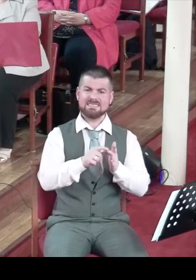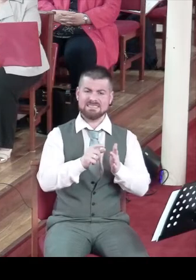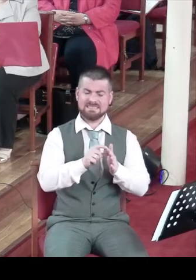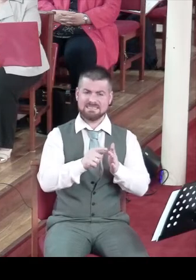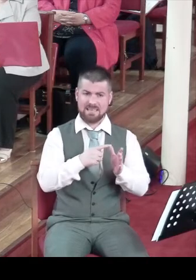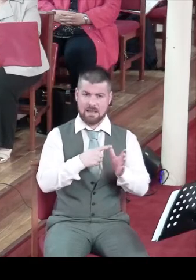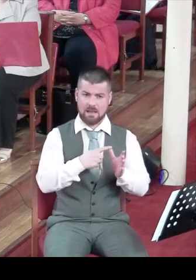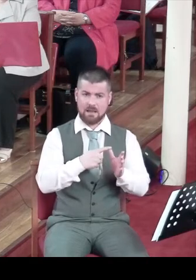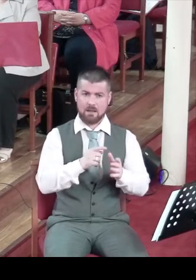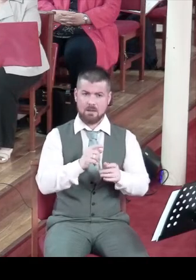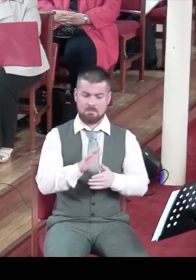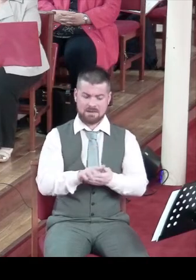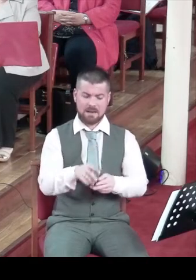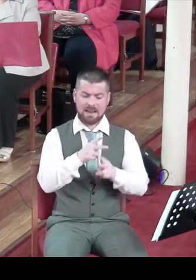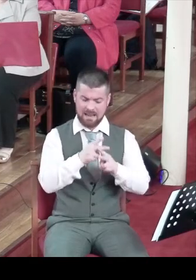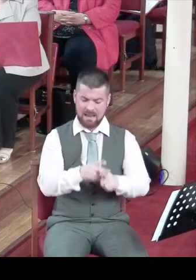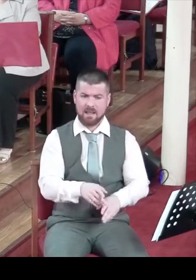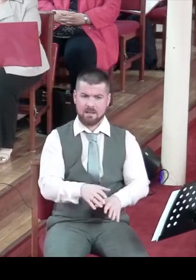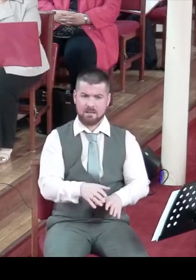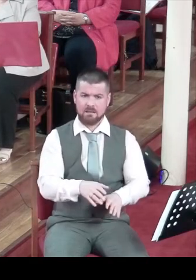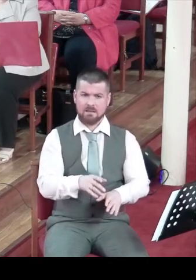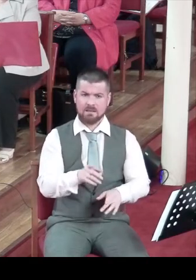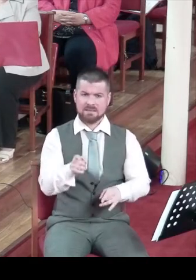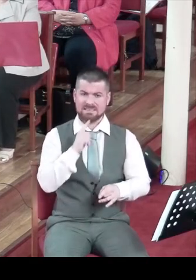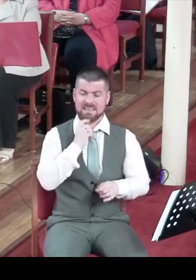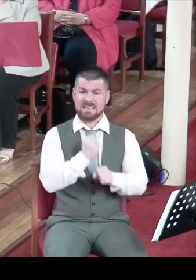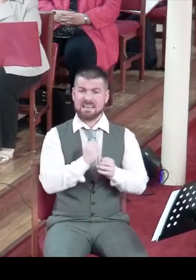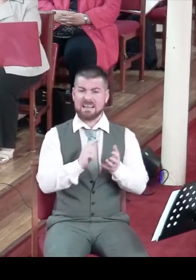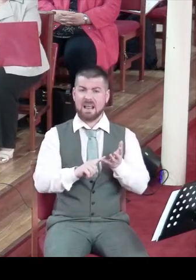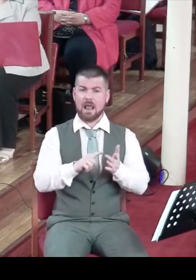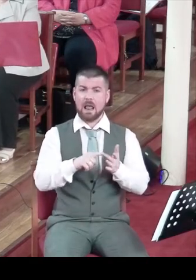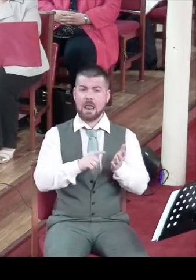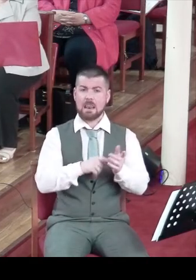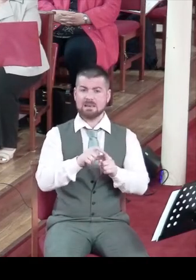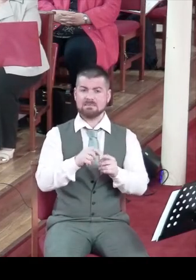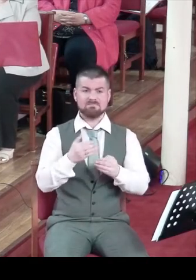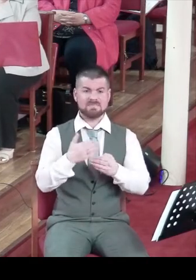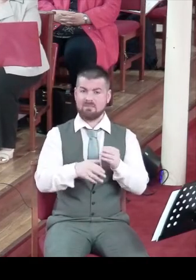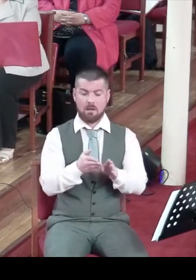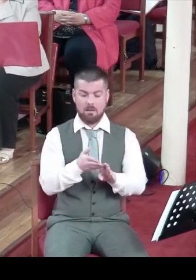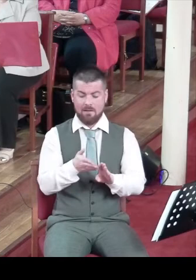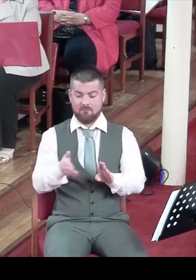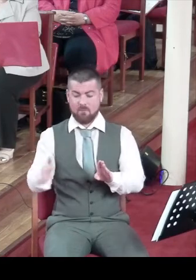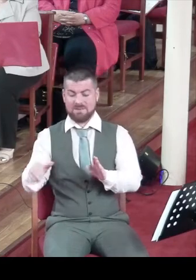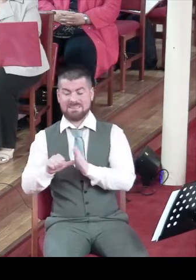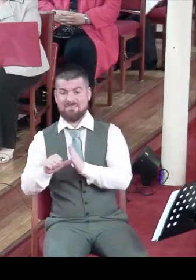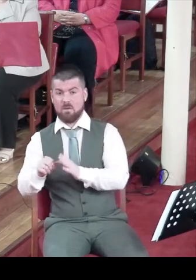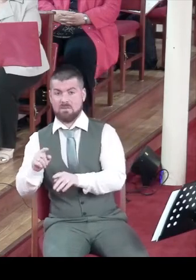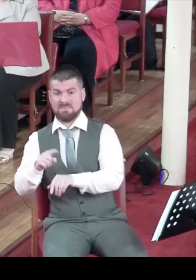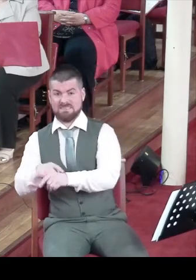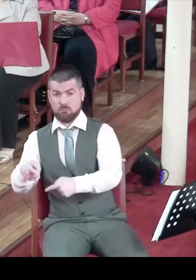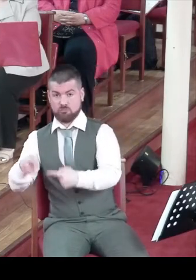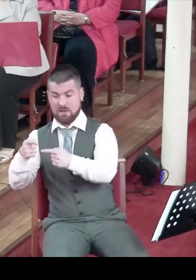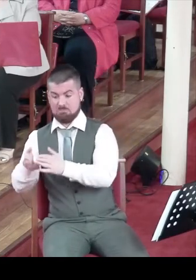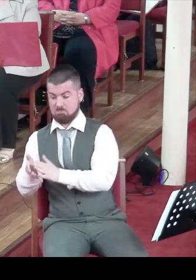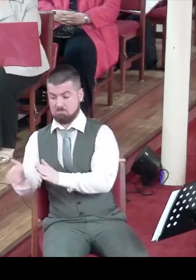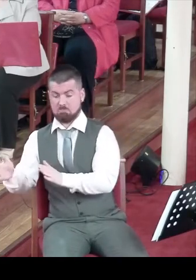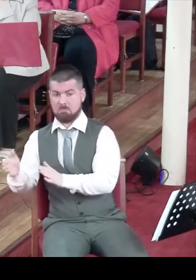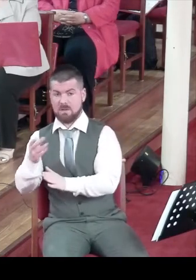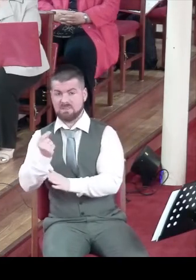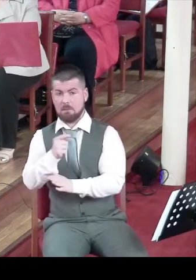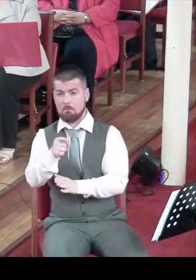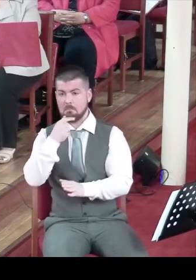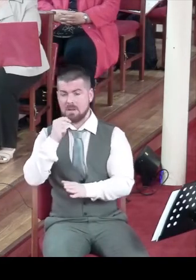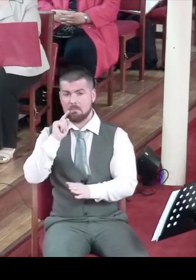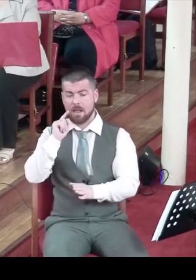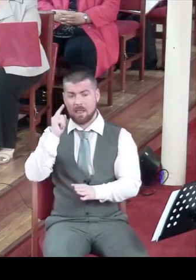guild doesn't dodge difficult situations in the world. People have this impression about